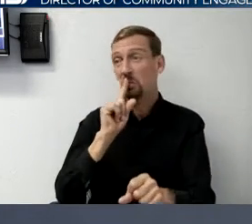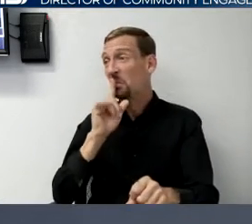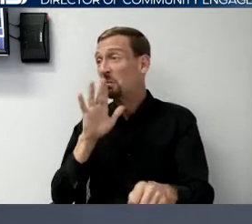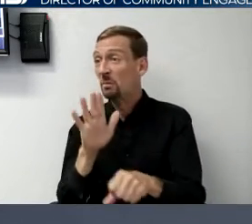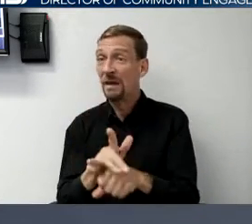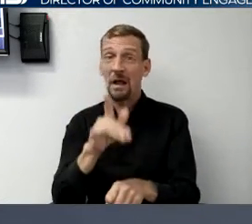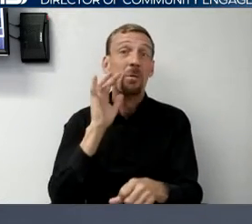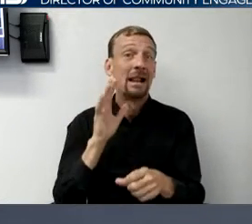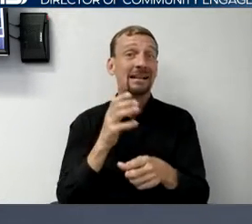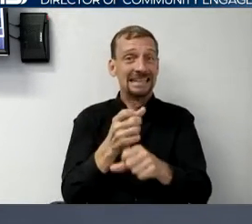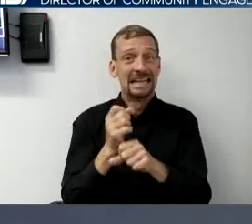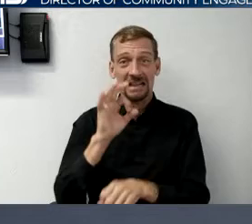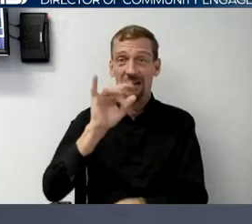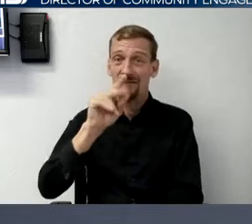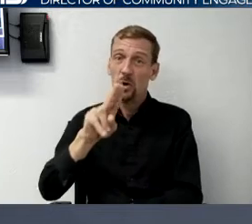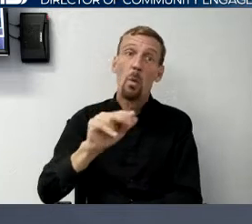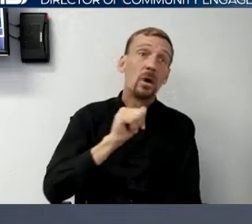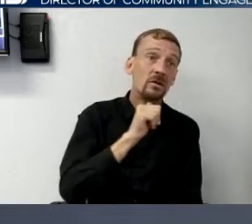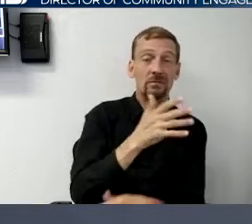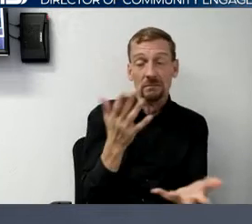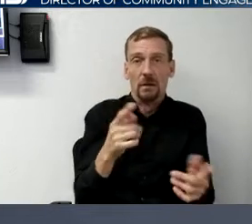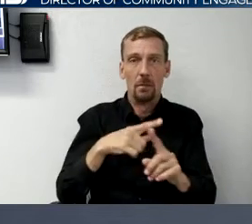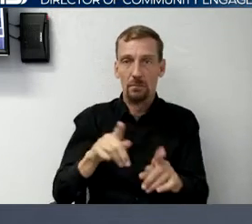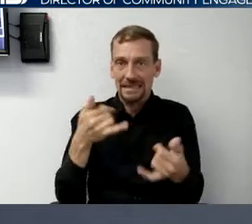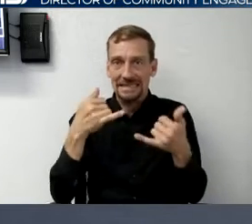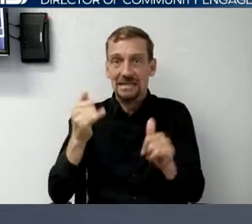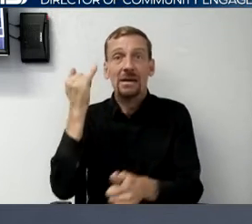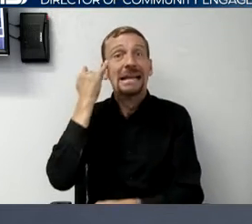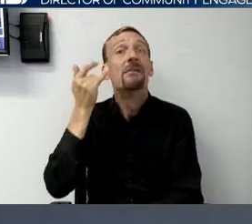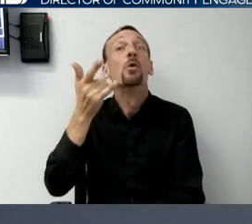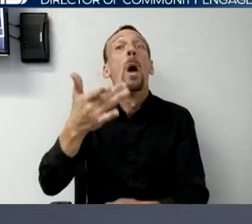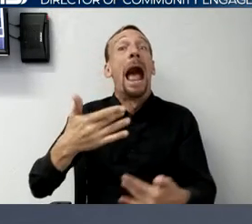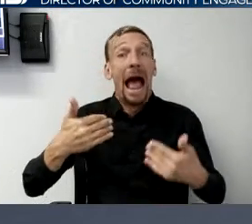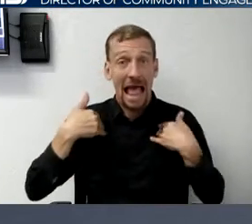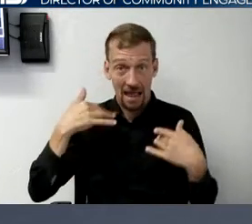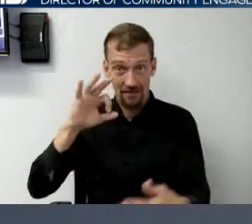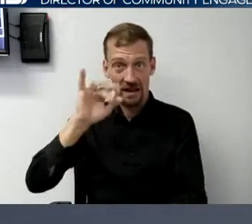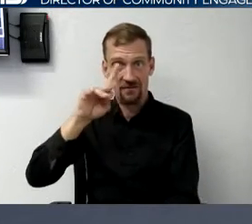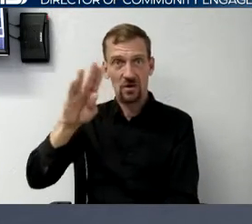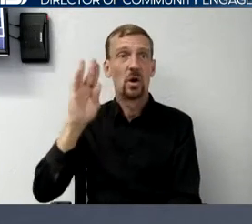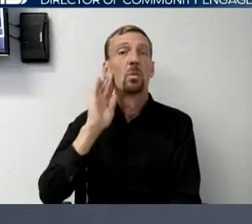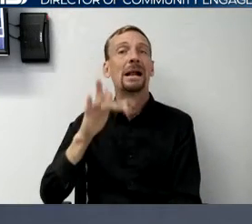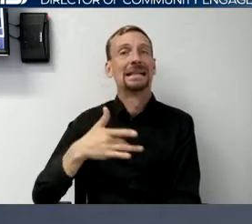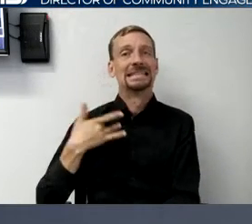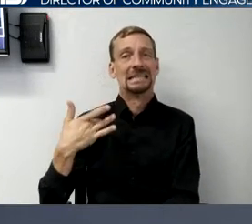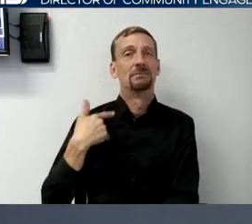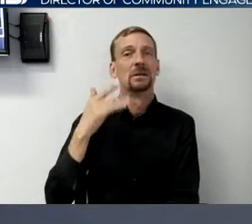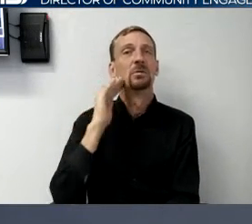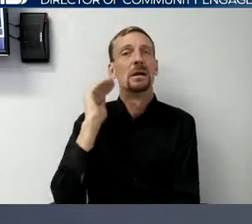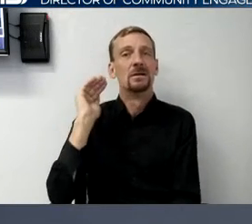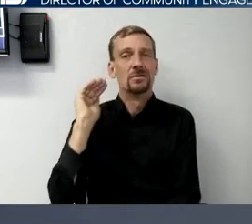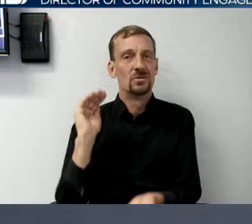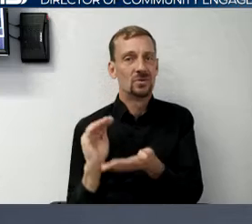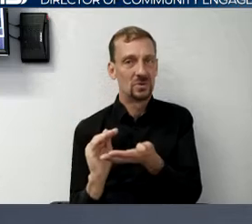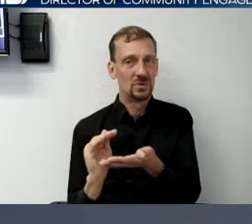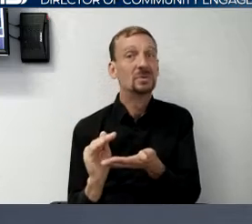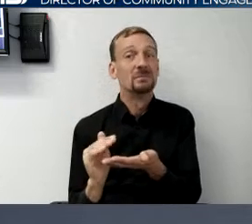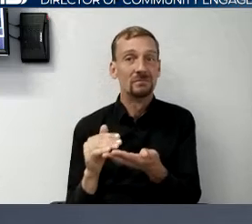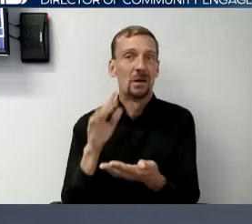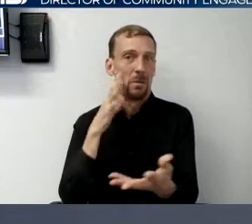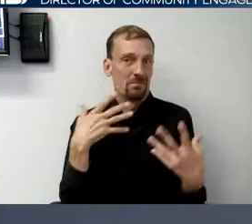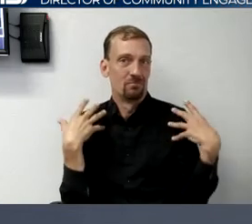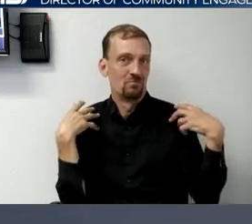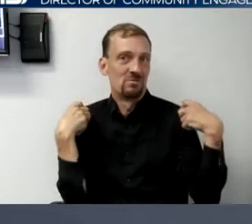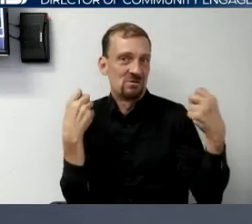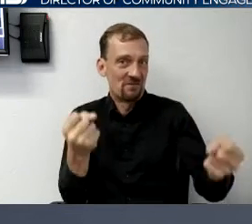generally find that if you do still get the flu, that your symptoms are more mild and you recover more quickly. So we